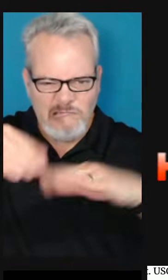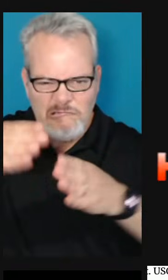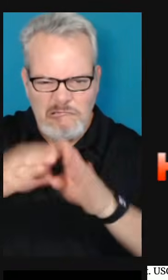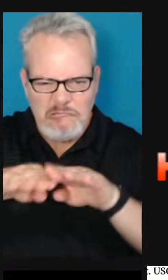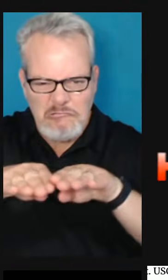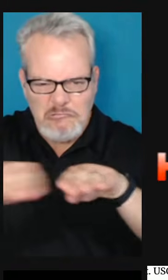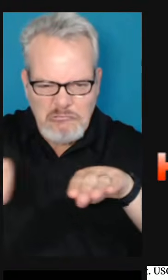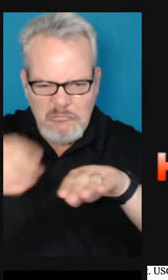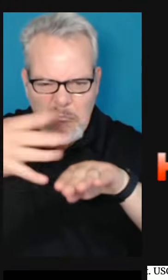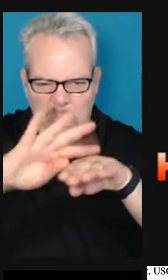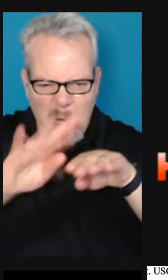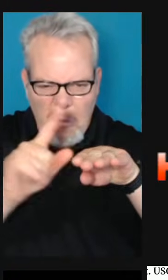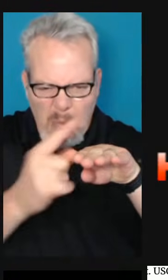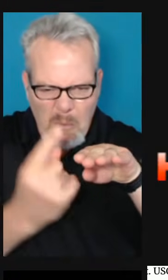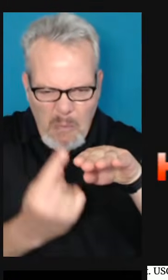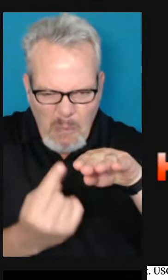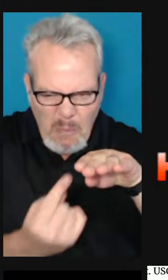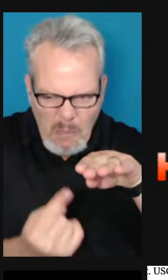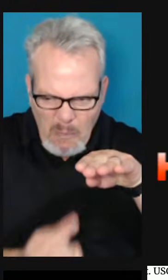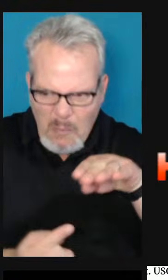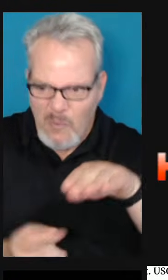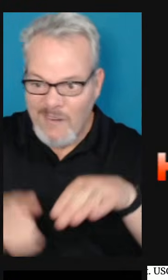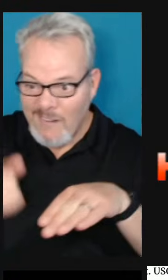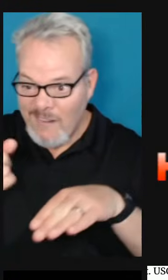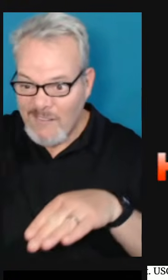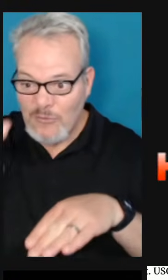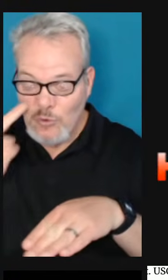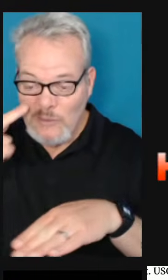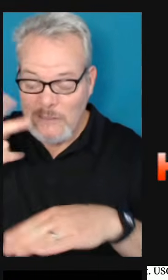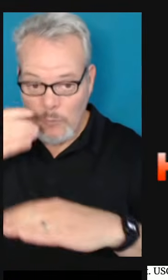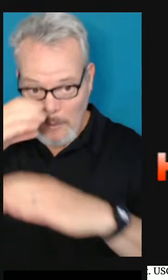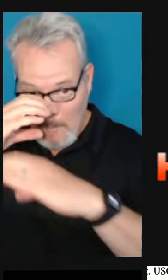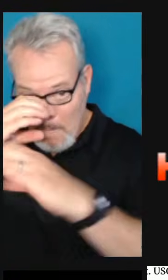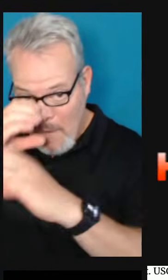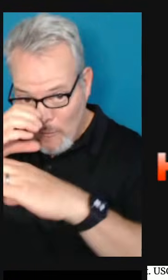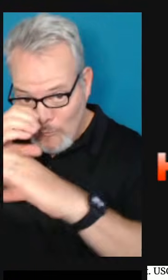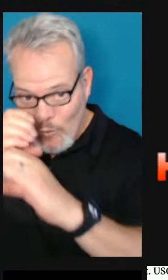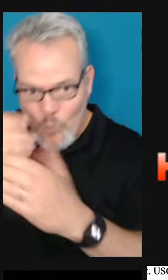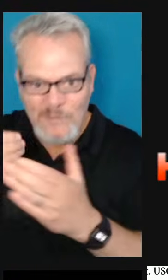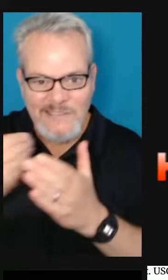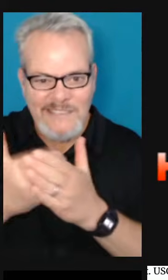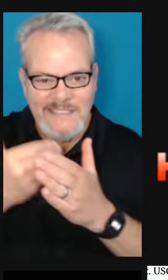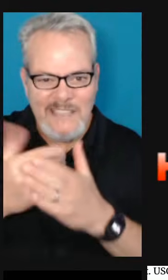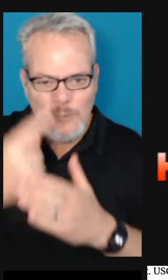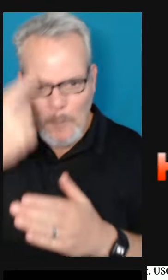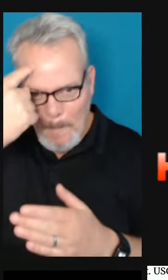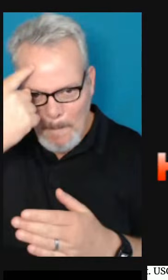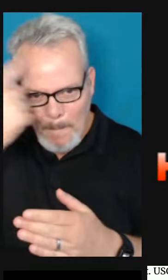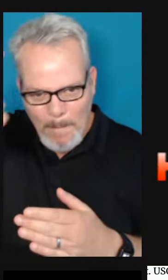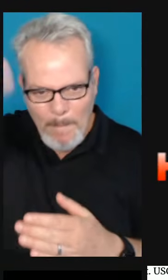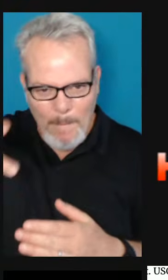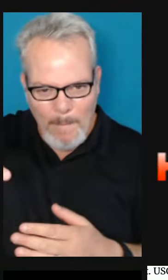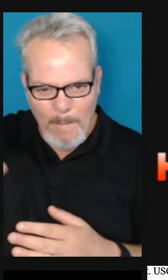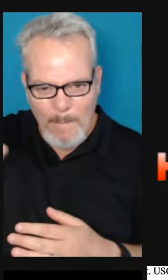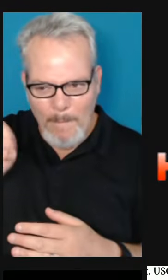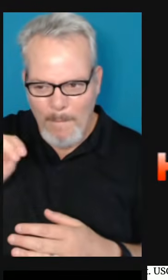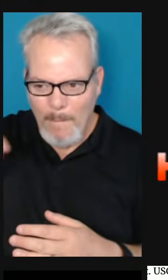are under a microscope next to a penny. This is the edge of a penny right there. You can see the letter